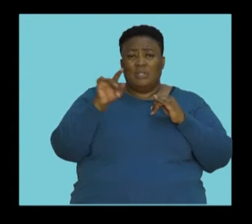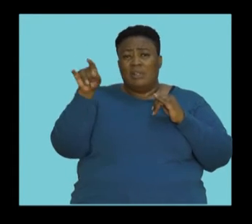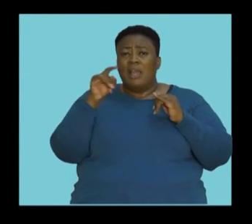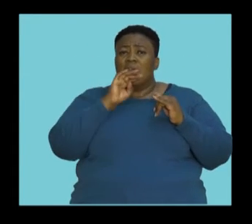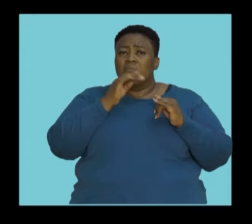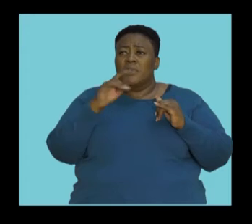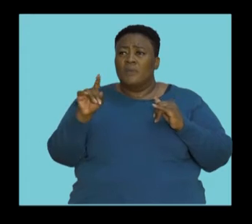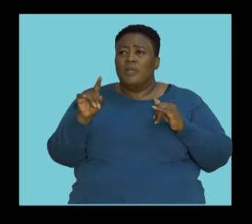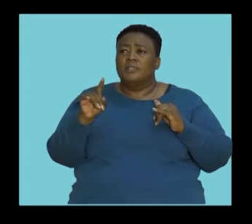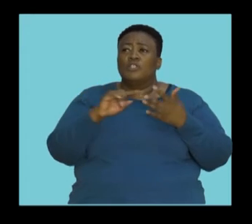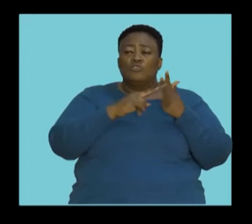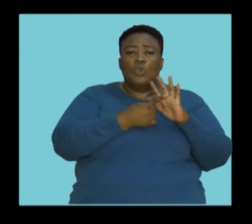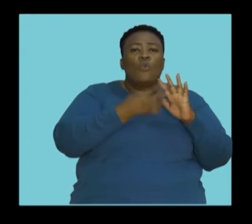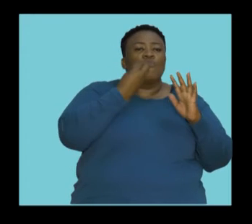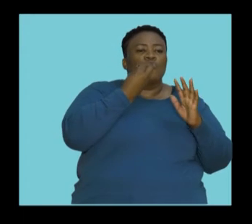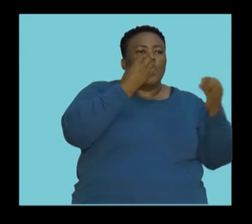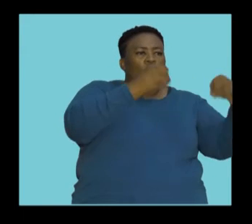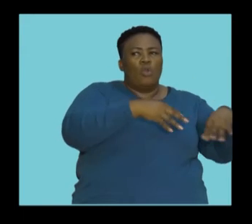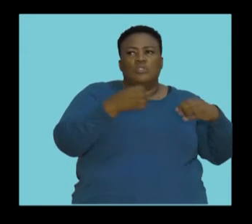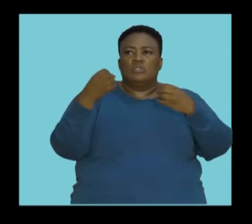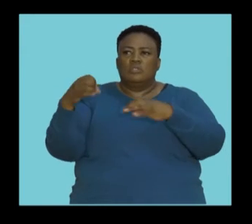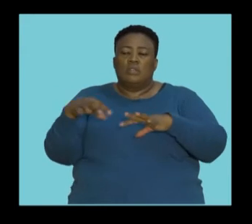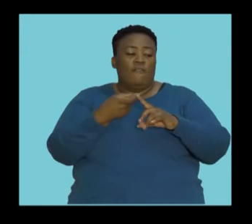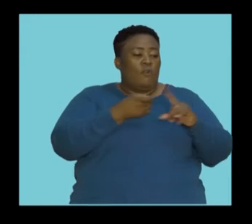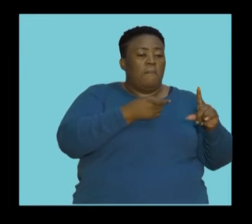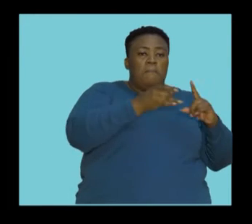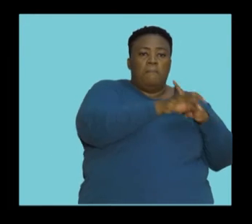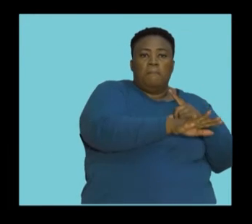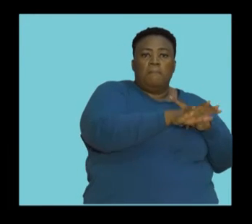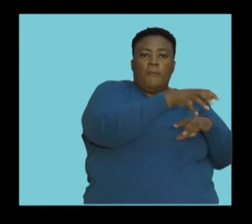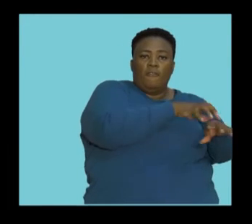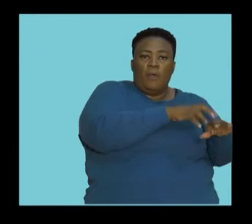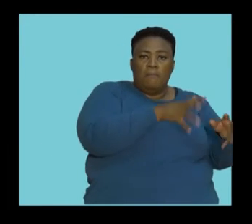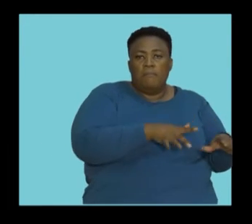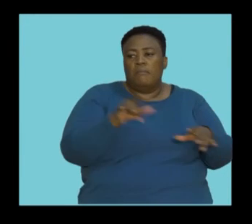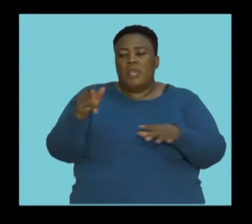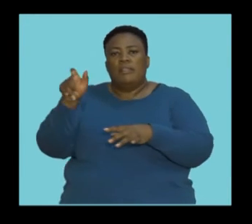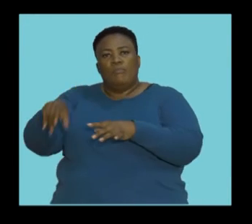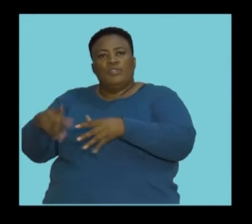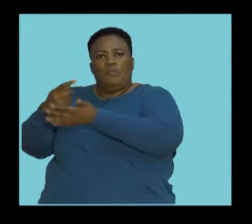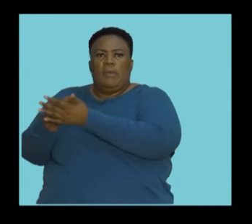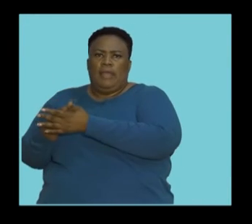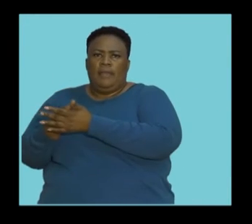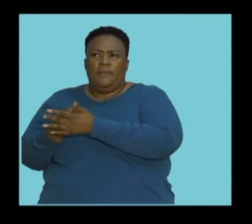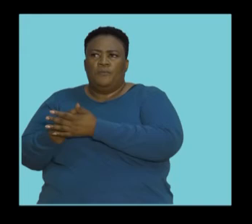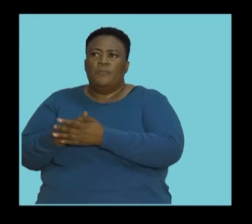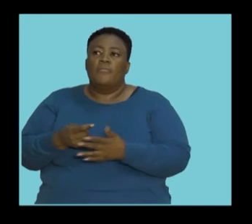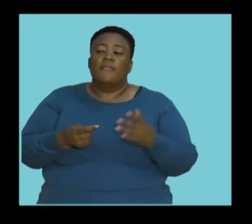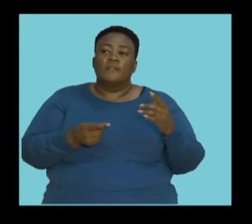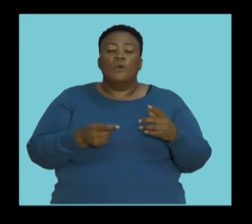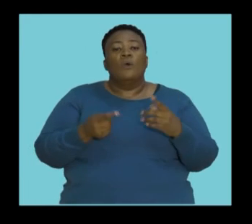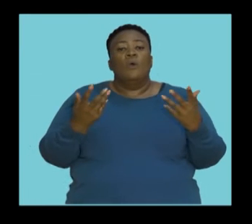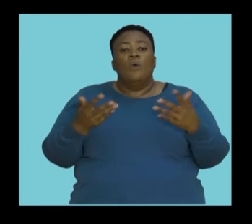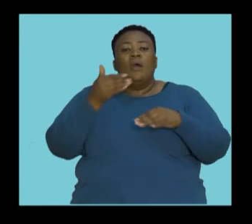actually illustrates. So it shows the stages at which food is lost between the farm and the consumer.